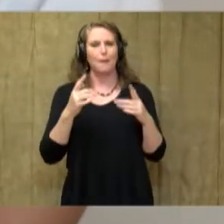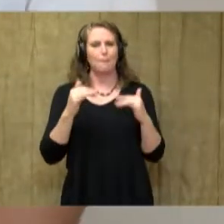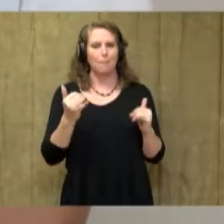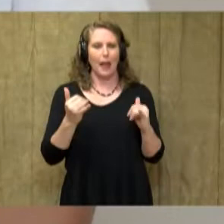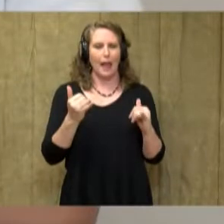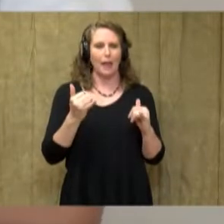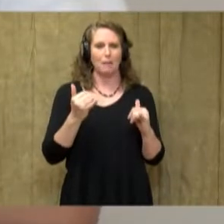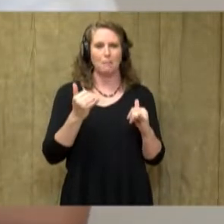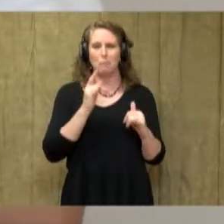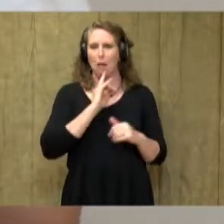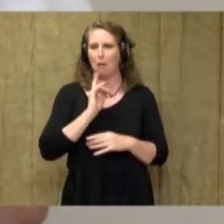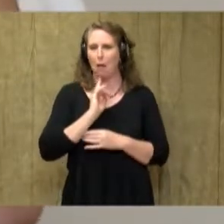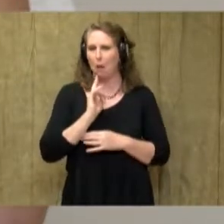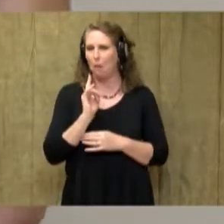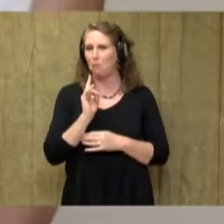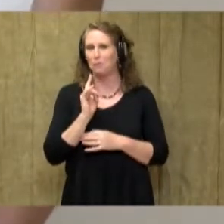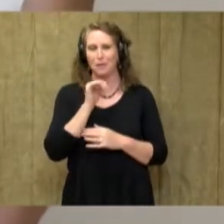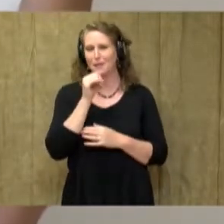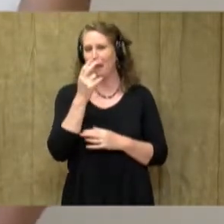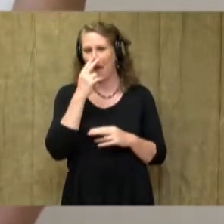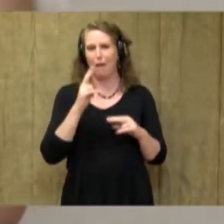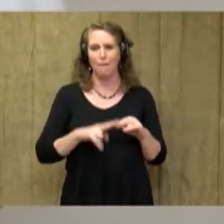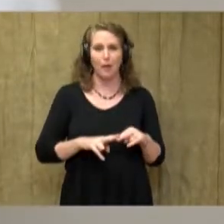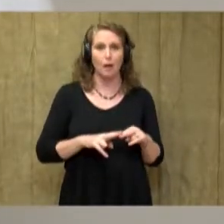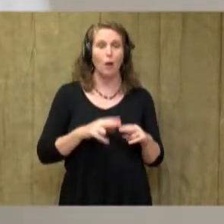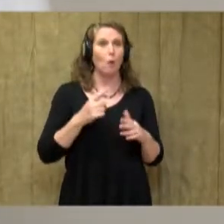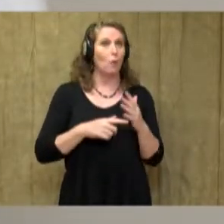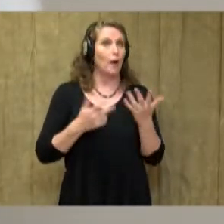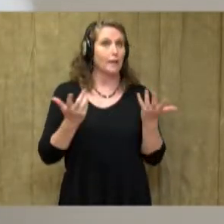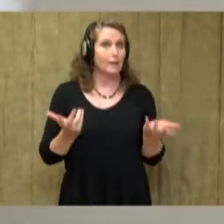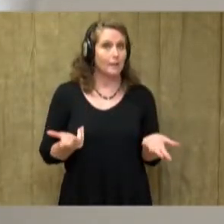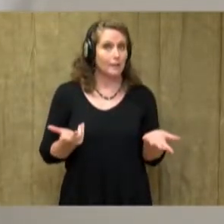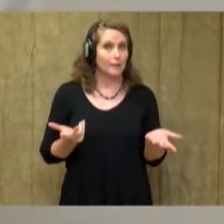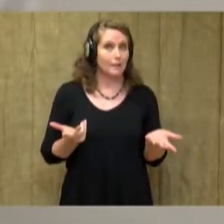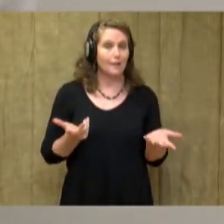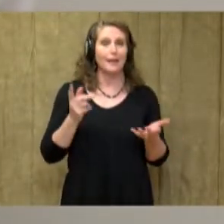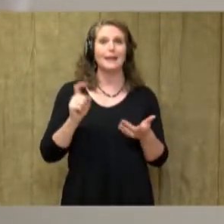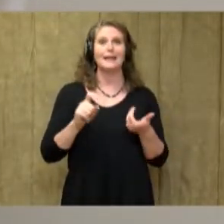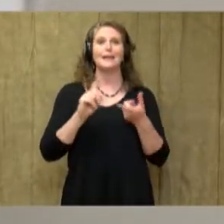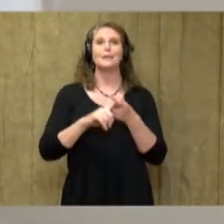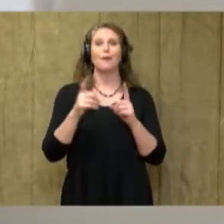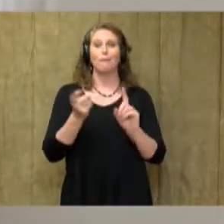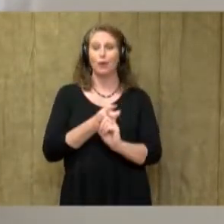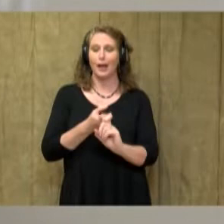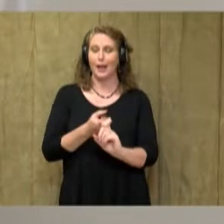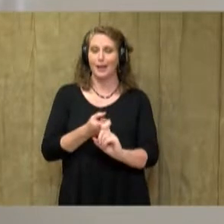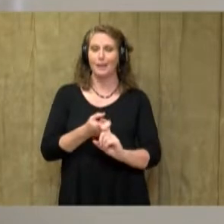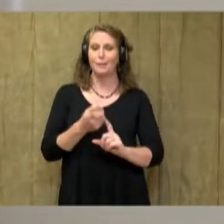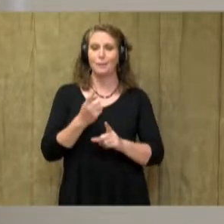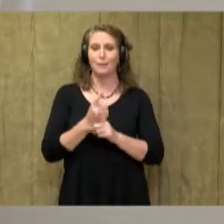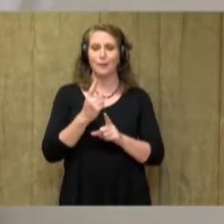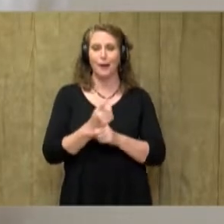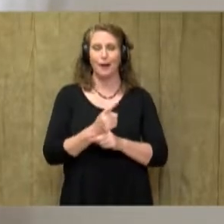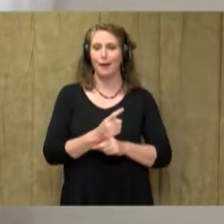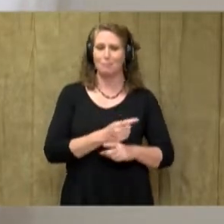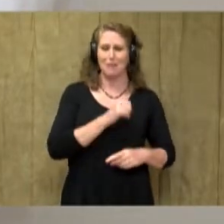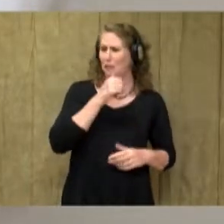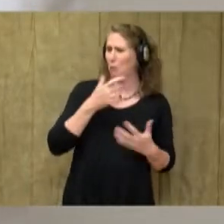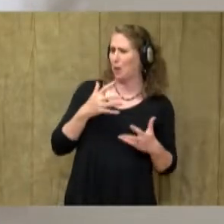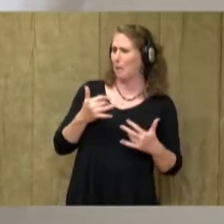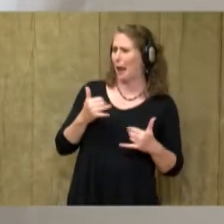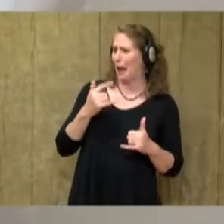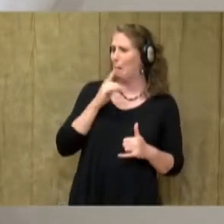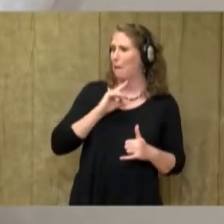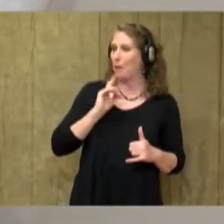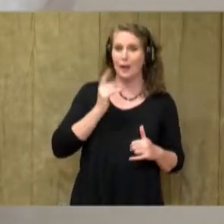ball all by himself. What does he need? He needs a friend. He needs a friend. He doesn't want to play by himself. Let's